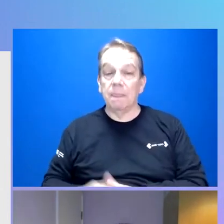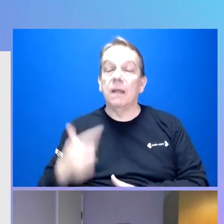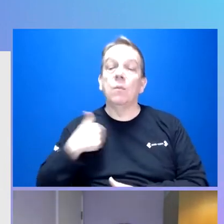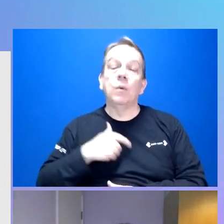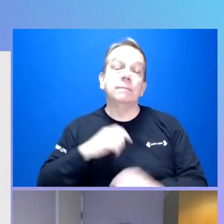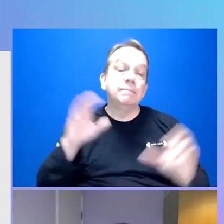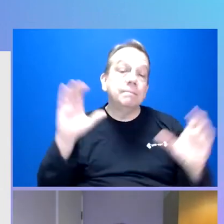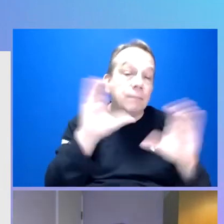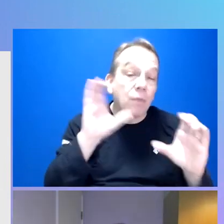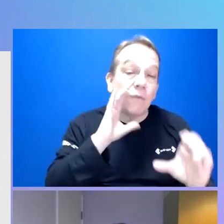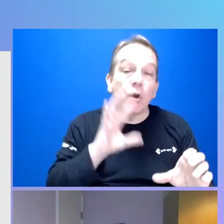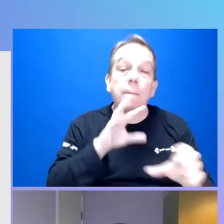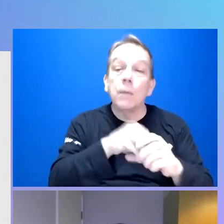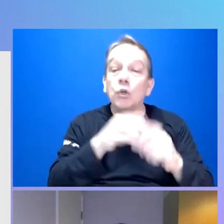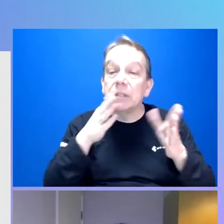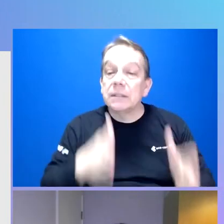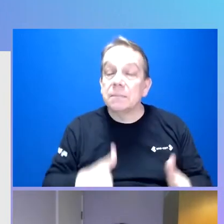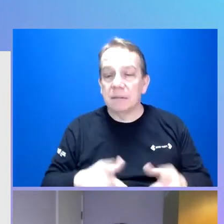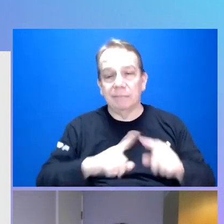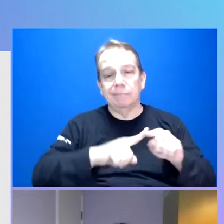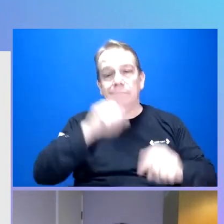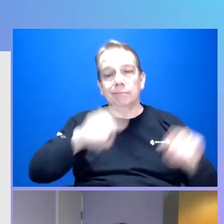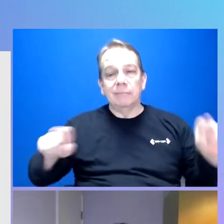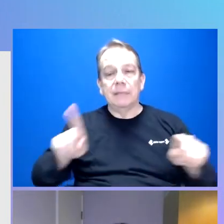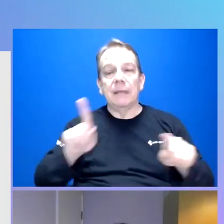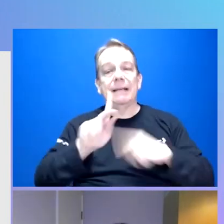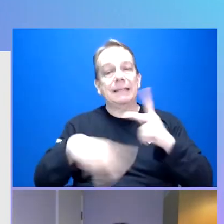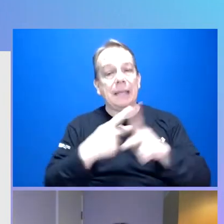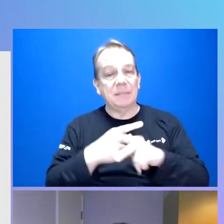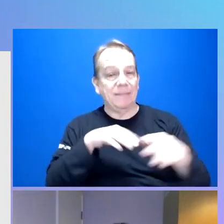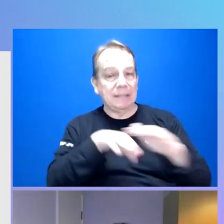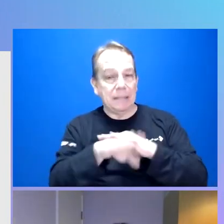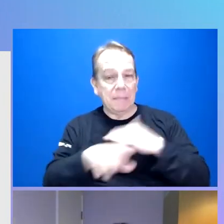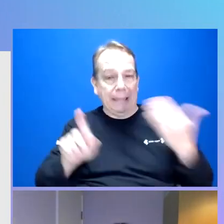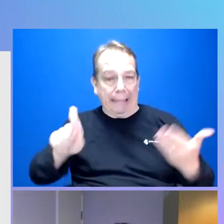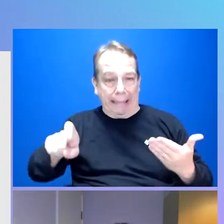for participants with a range of accessibility needs.